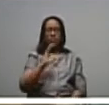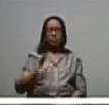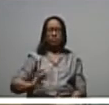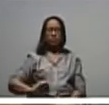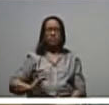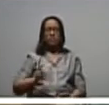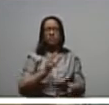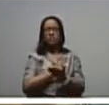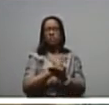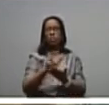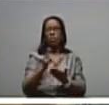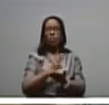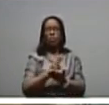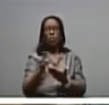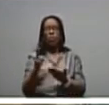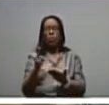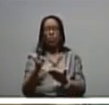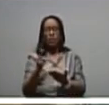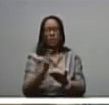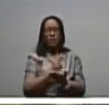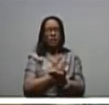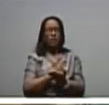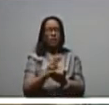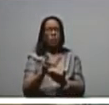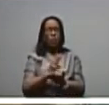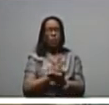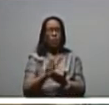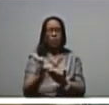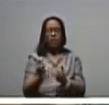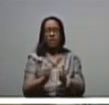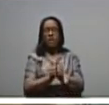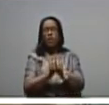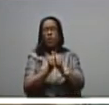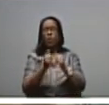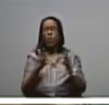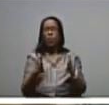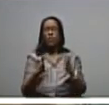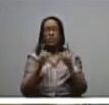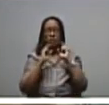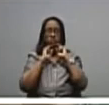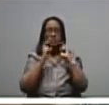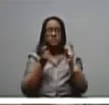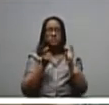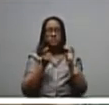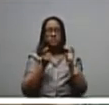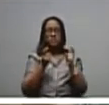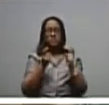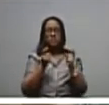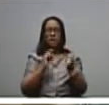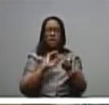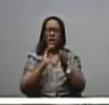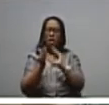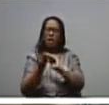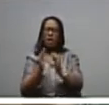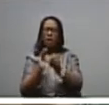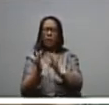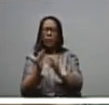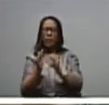Holy and spotless, that's a reference to the sacrificial lamb that the